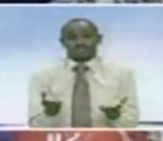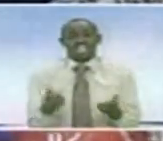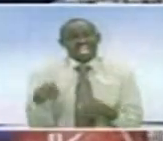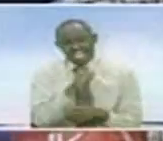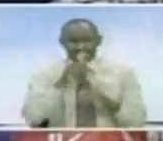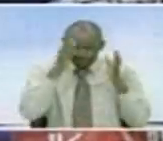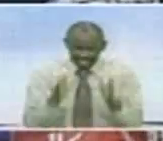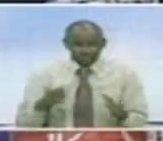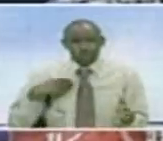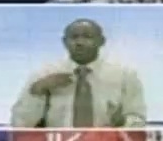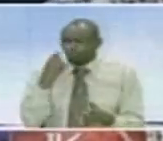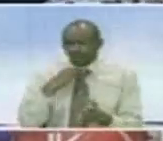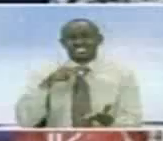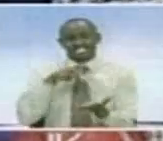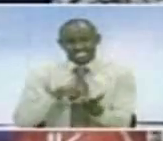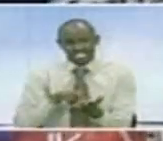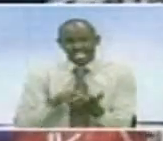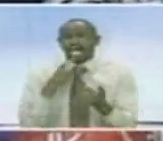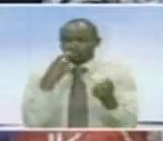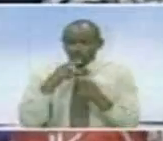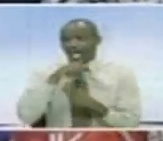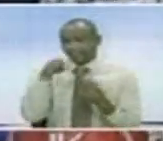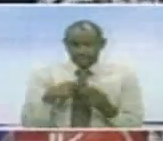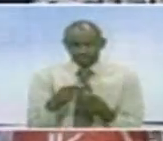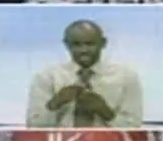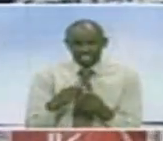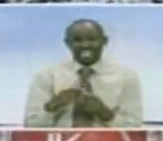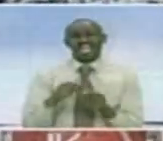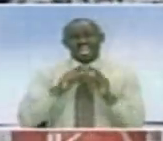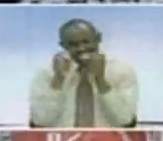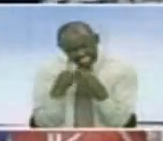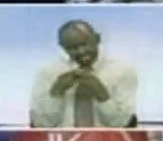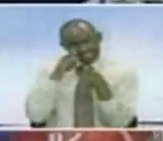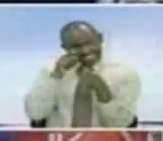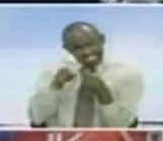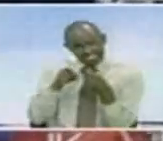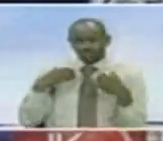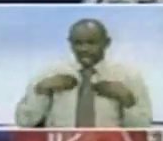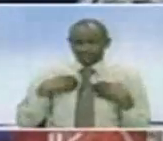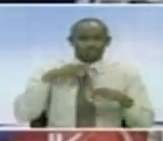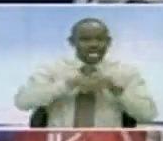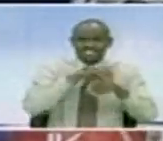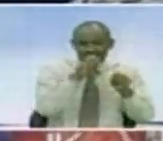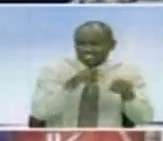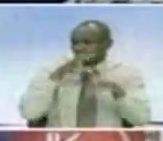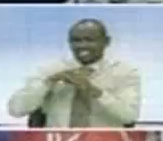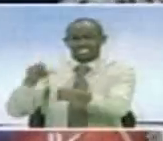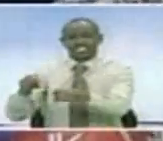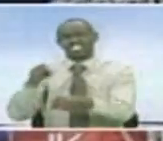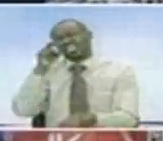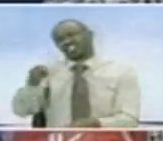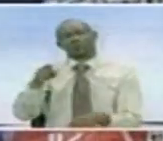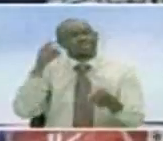Anybody who will stand and talk about an ethnic community occupying this and this is